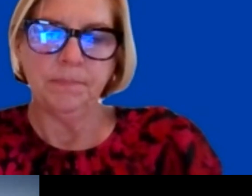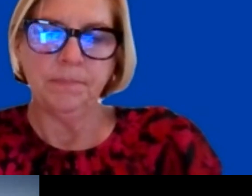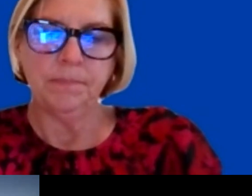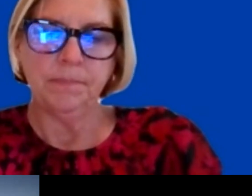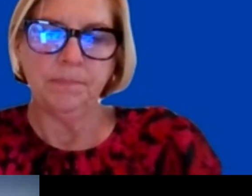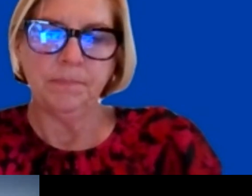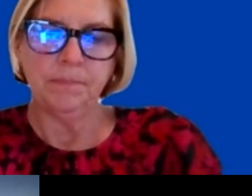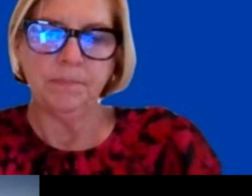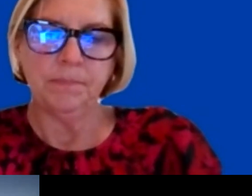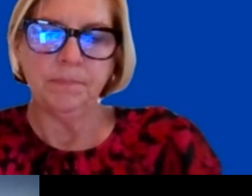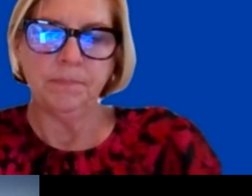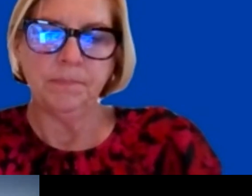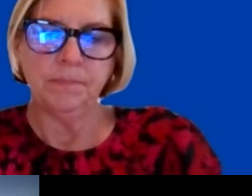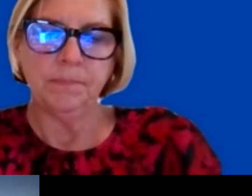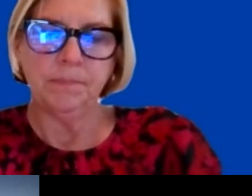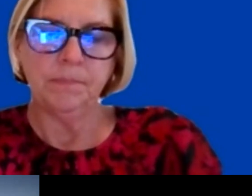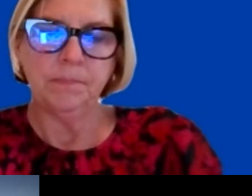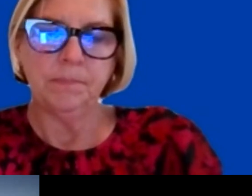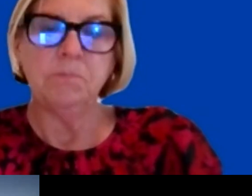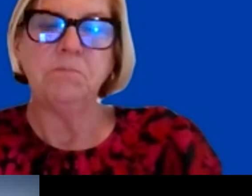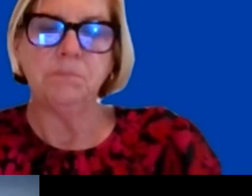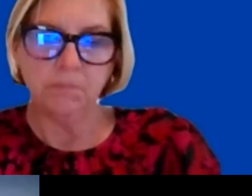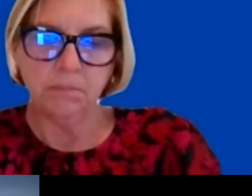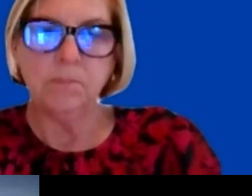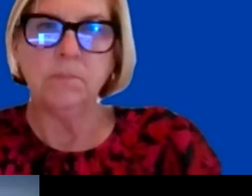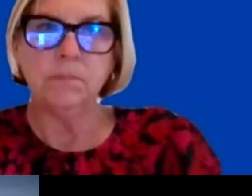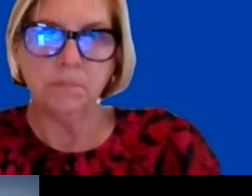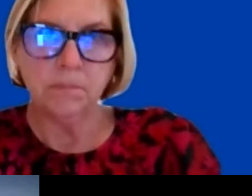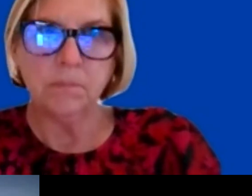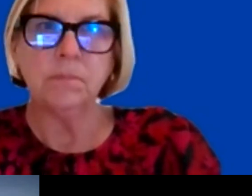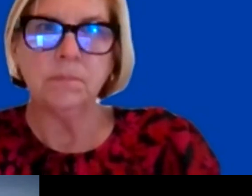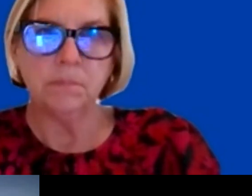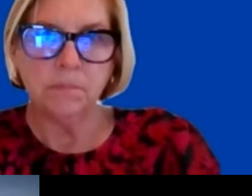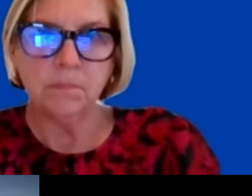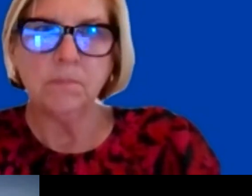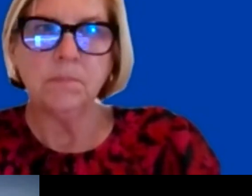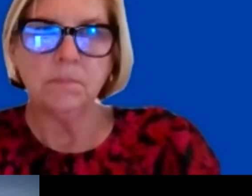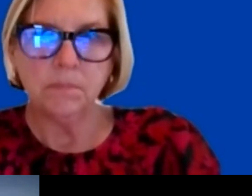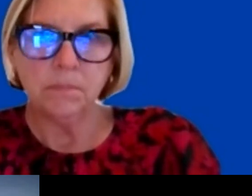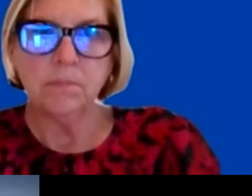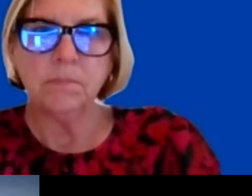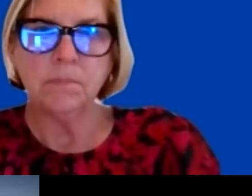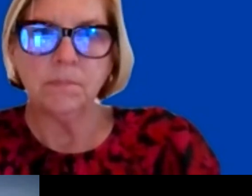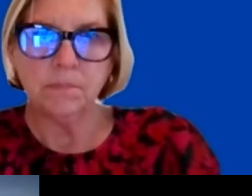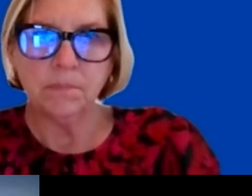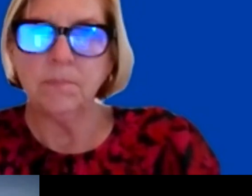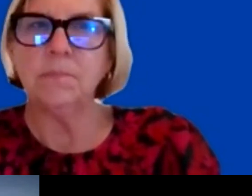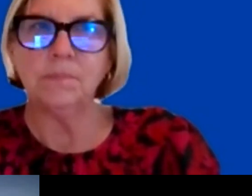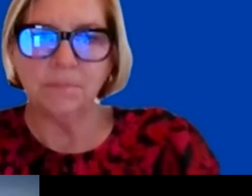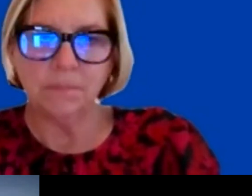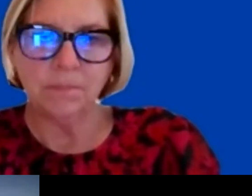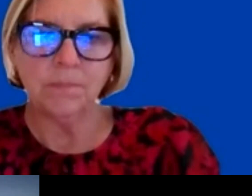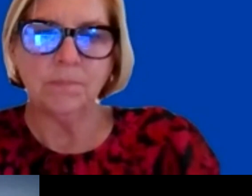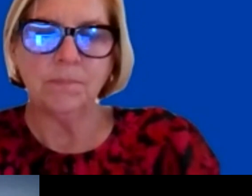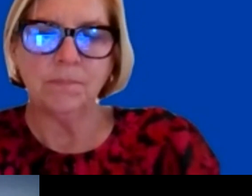from 4 to 10% for sensory or communication disabilities. So that's Thank you so much.